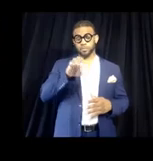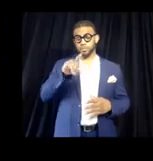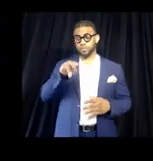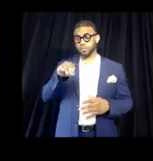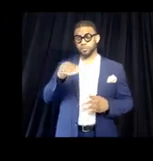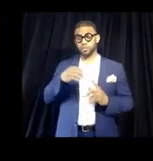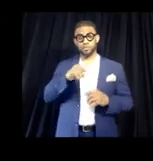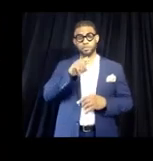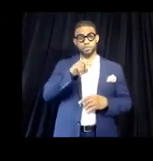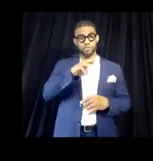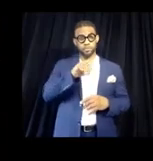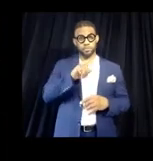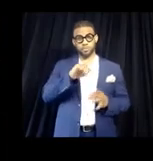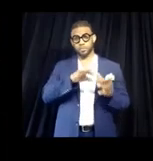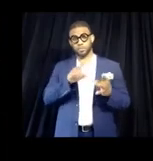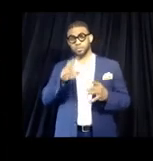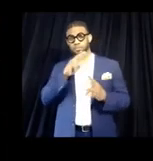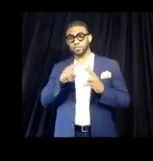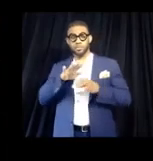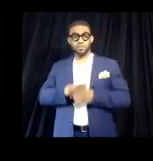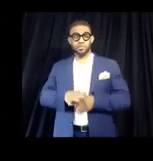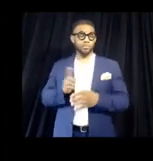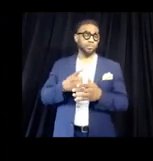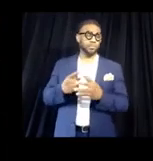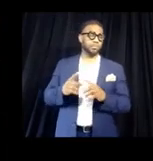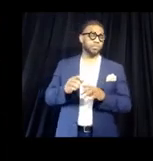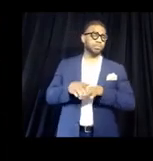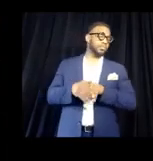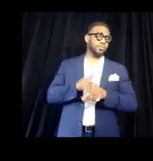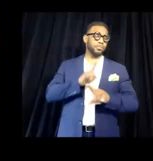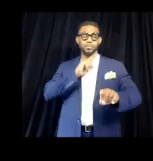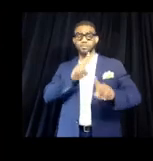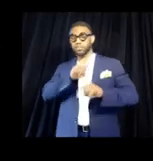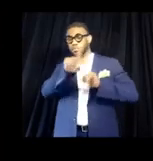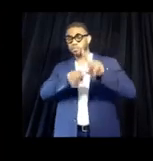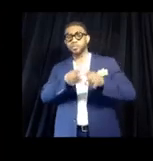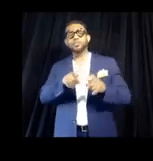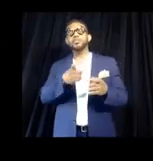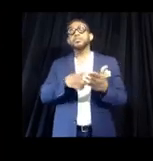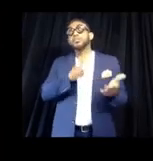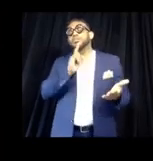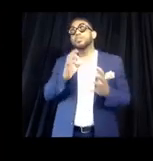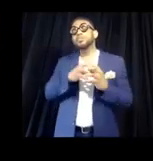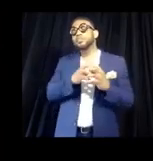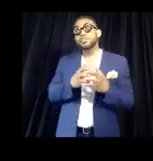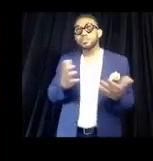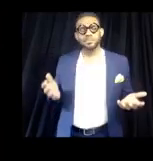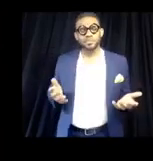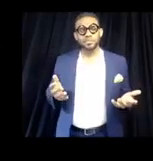and Surma Bilge caution that there are, quote, varied and sometimes contradictory answers to the question, what